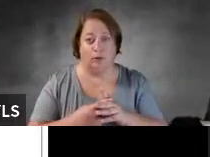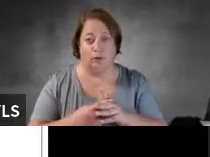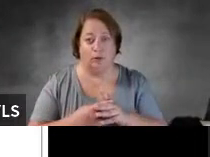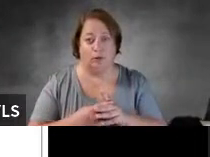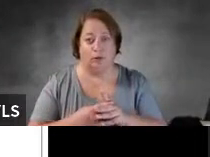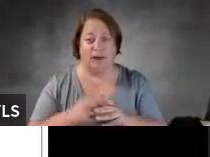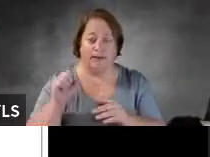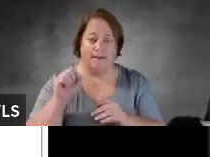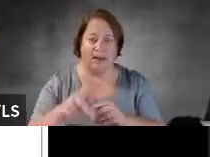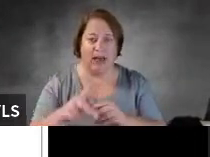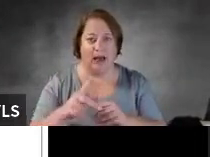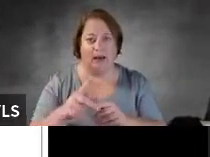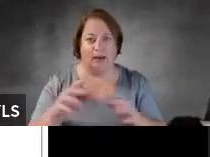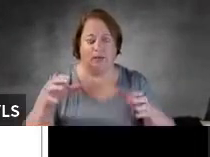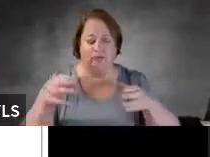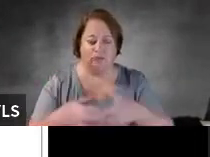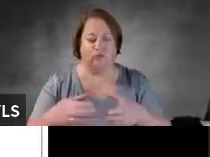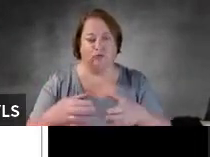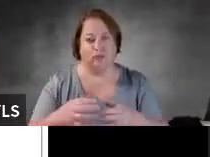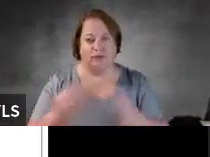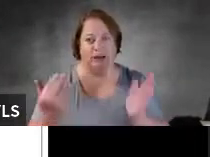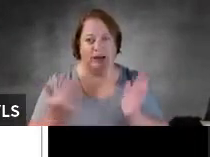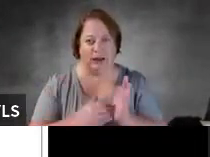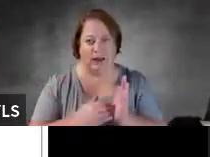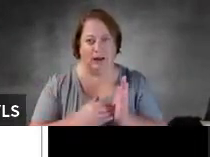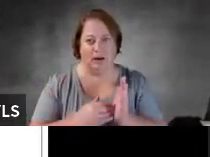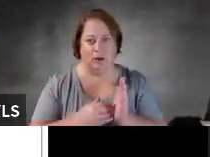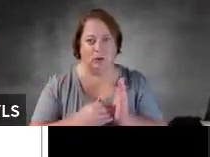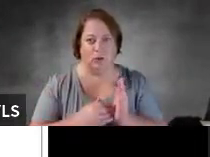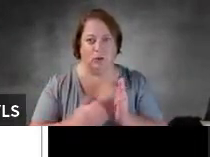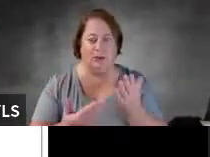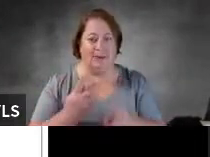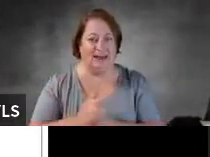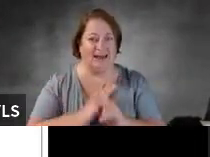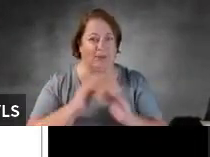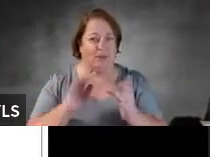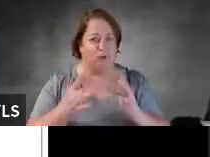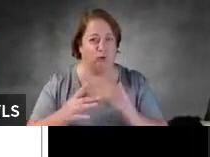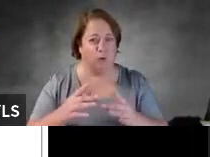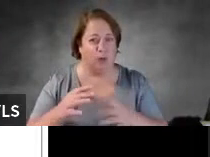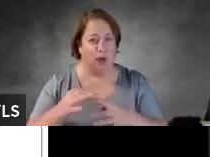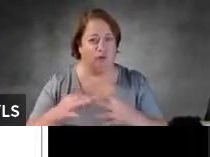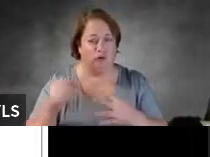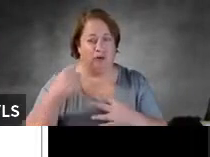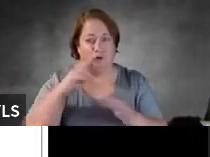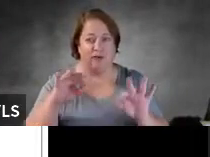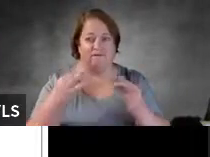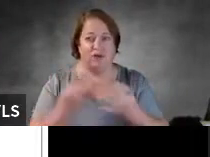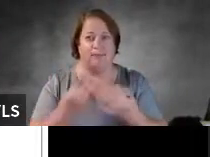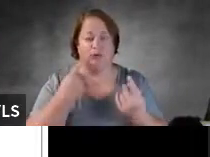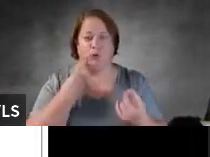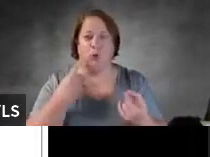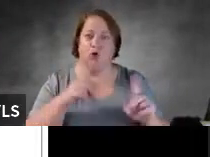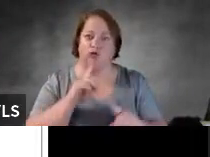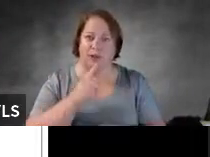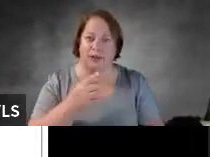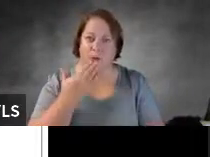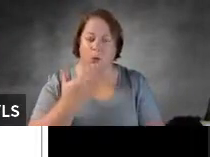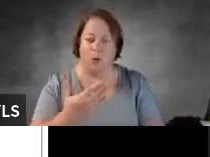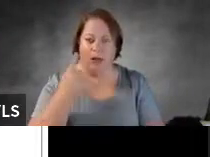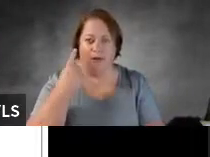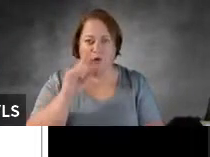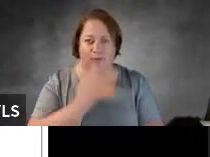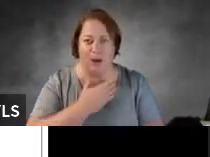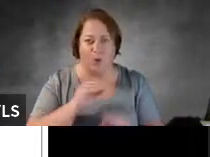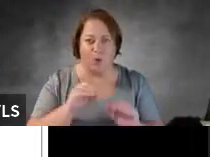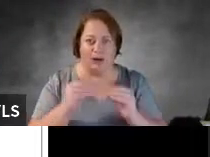in person and congregating in groups again, to keep the virtual option for our families. It's worked really well for our